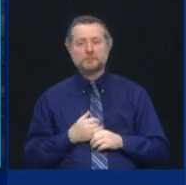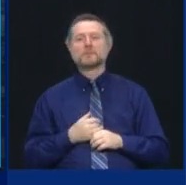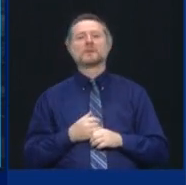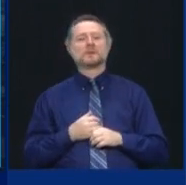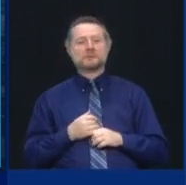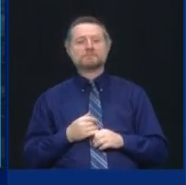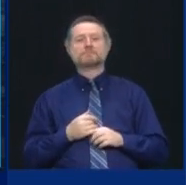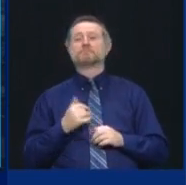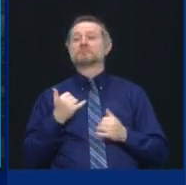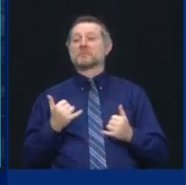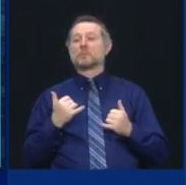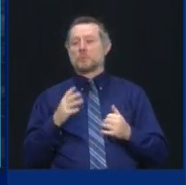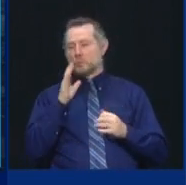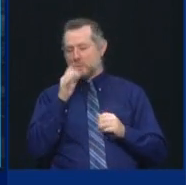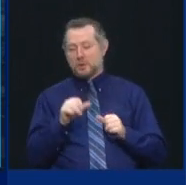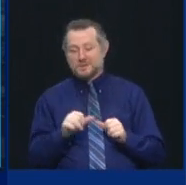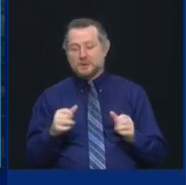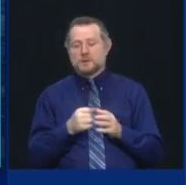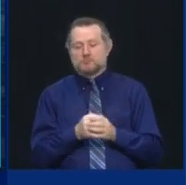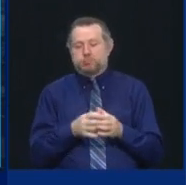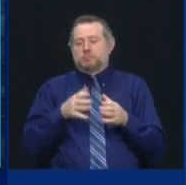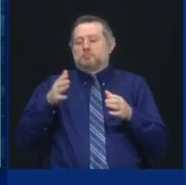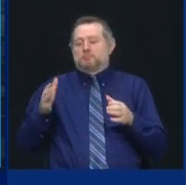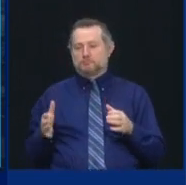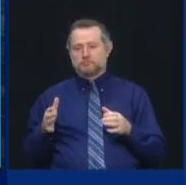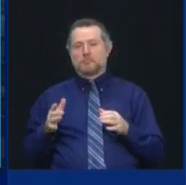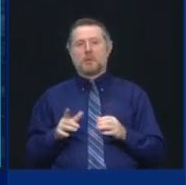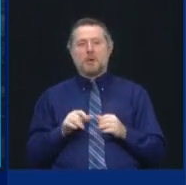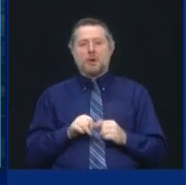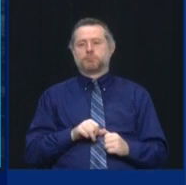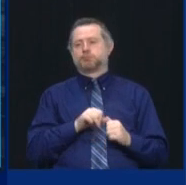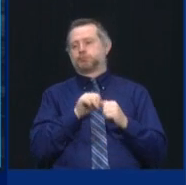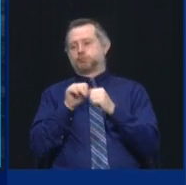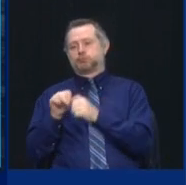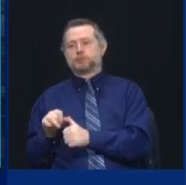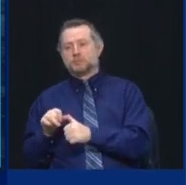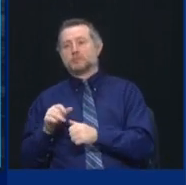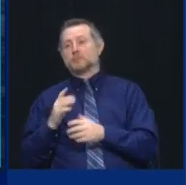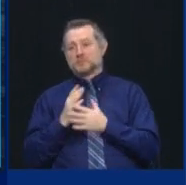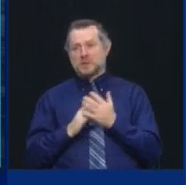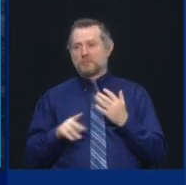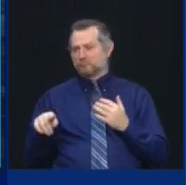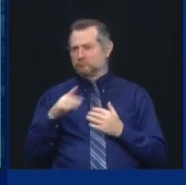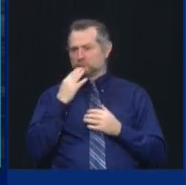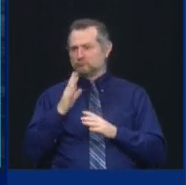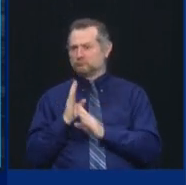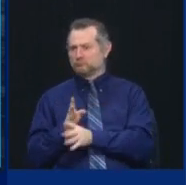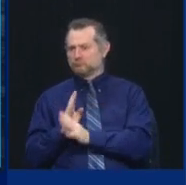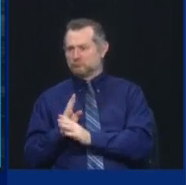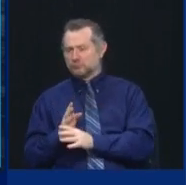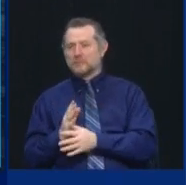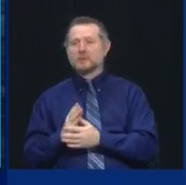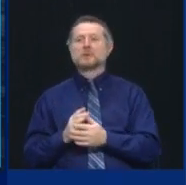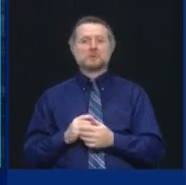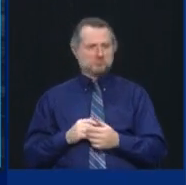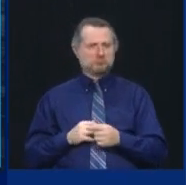to extend it because it's worked well. Some stations worked better than other stations. We're going to